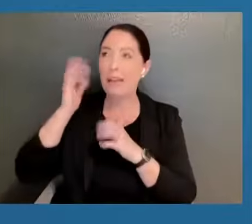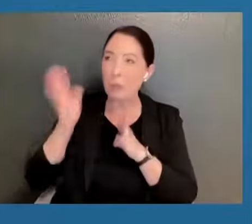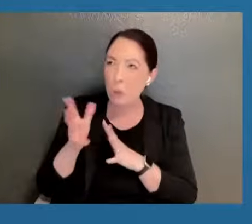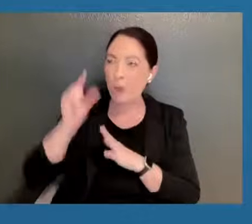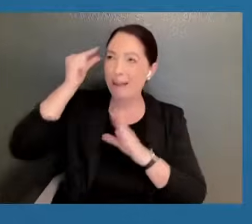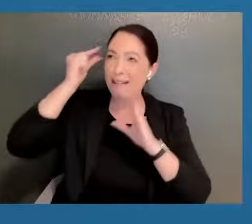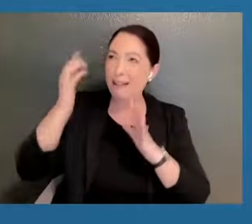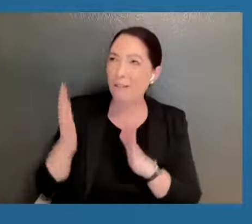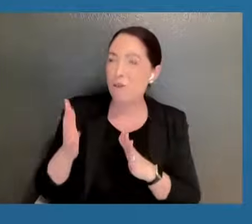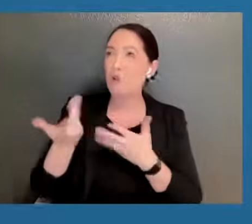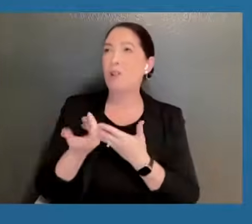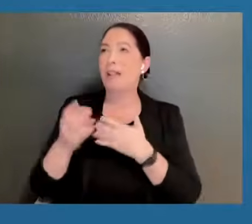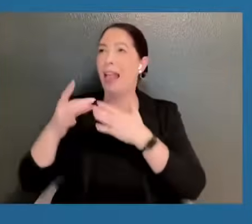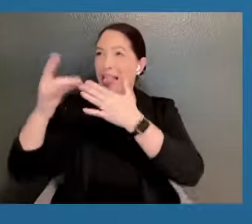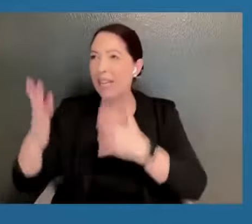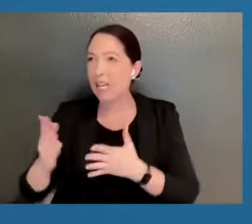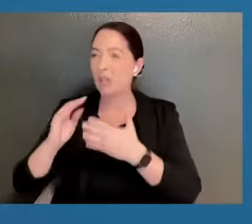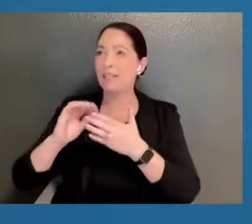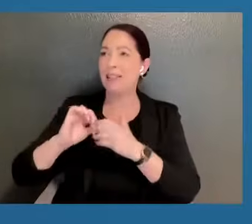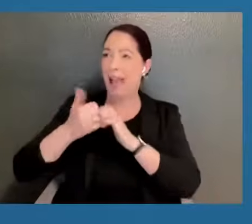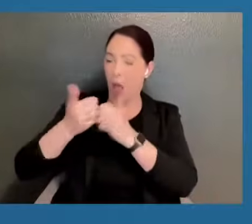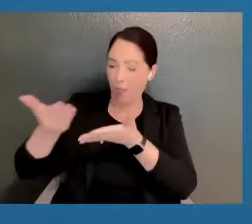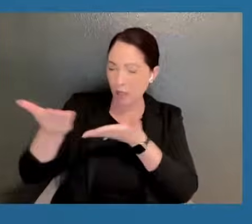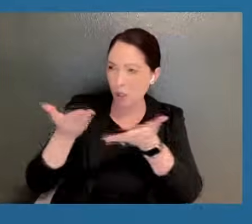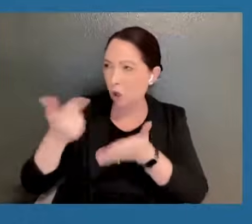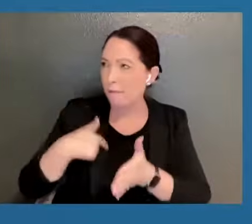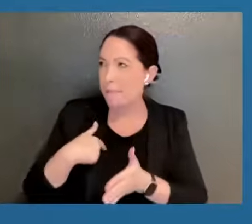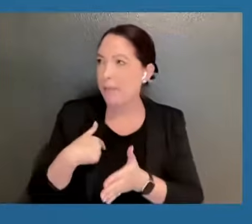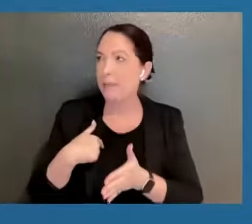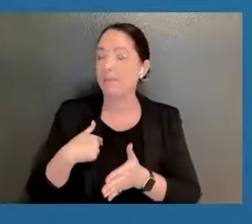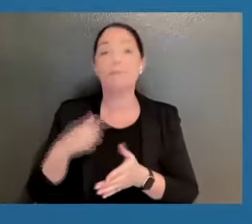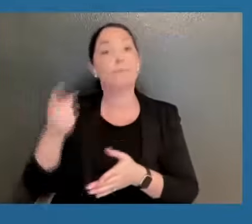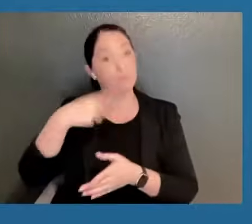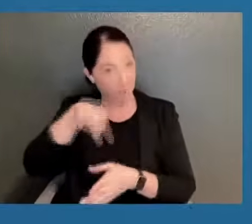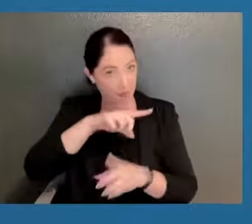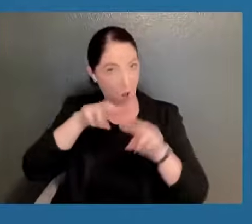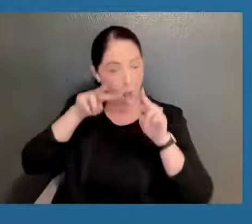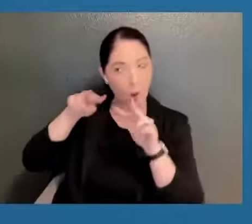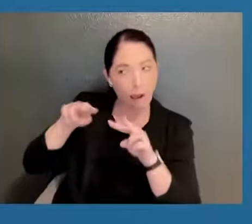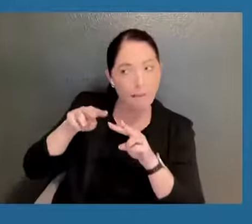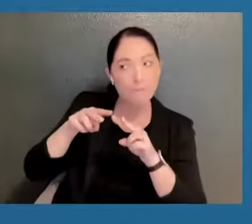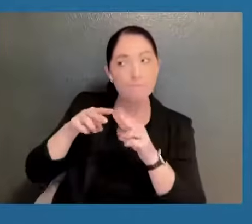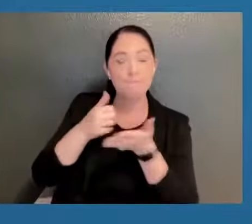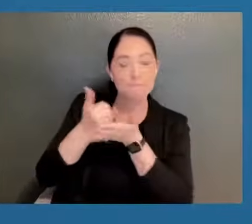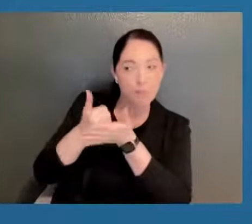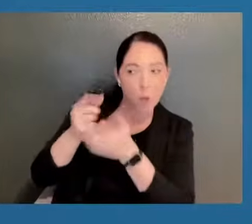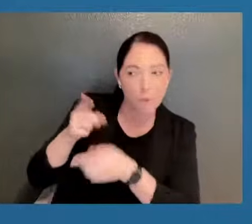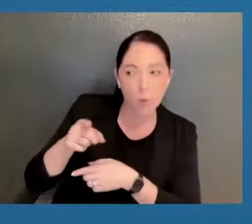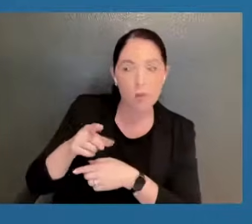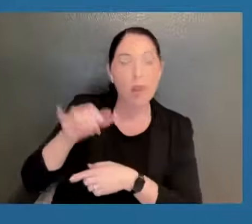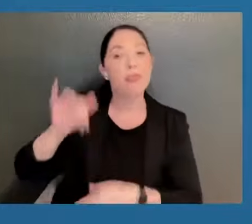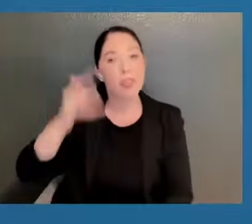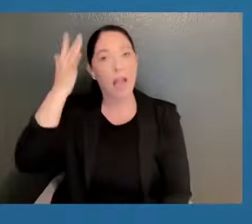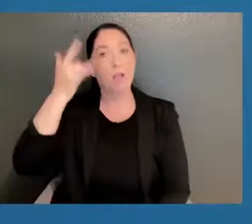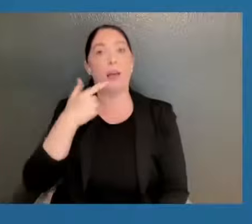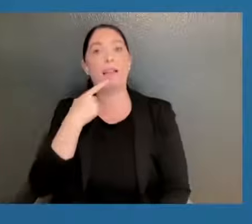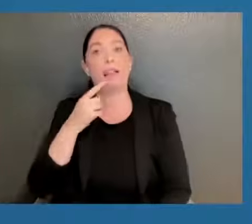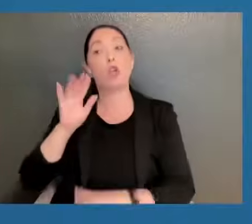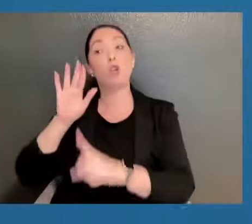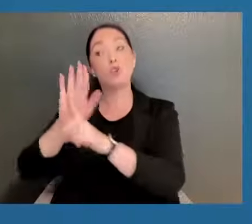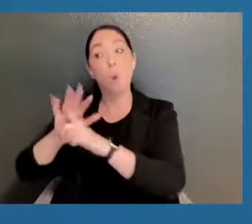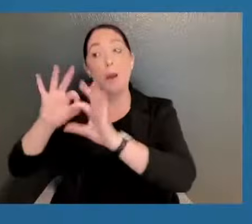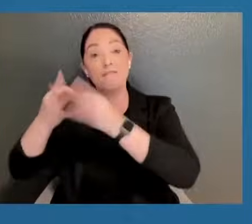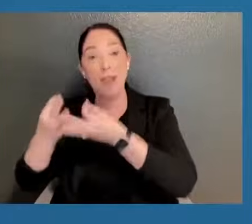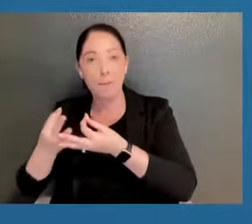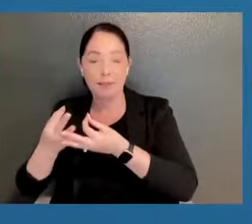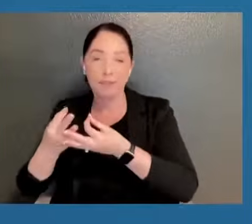they're serving you. They're looking out for your family. That's why I say your family is my fight. That is the vision I've